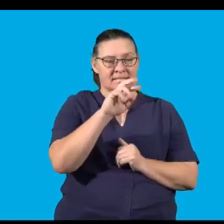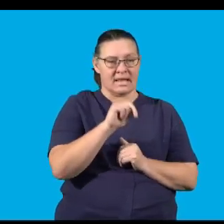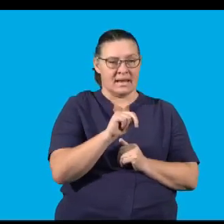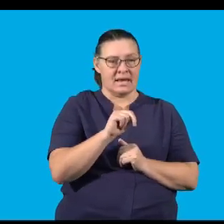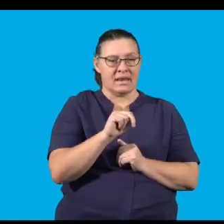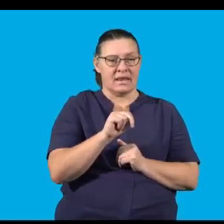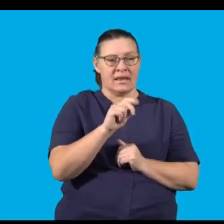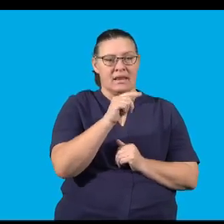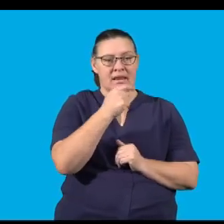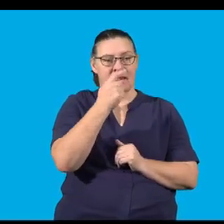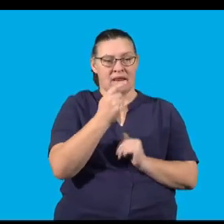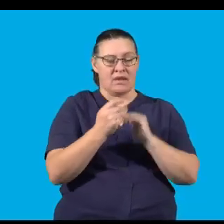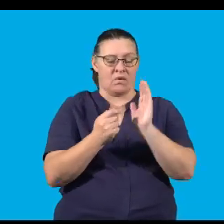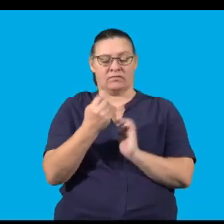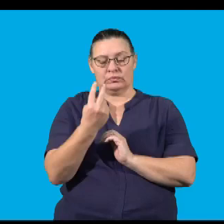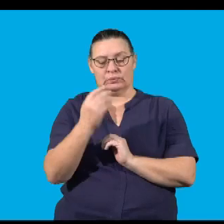tan of 2